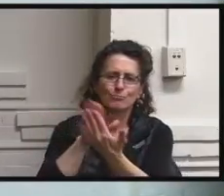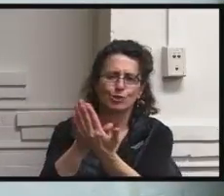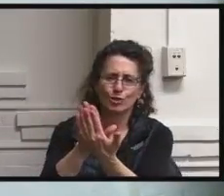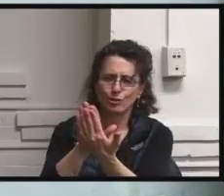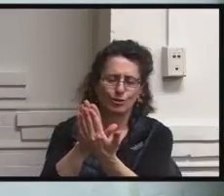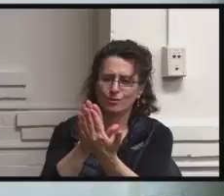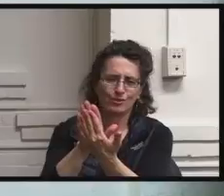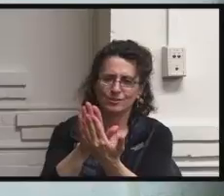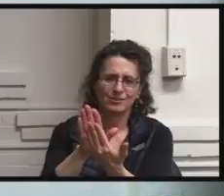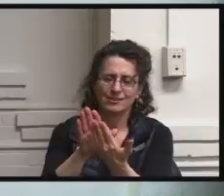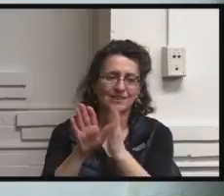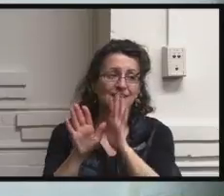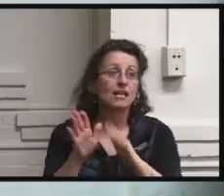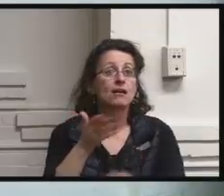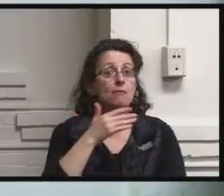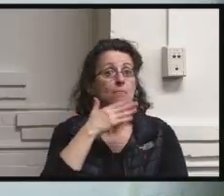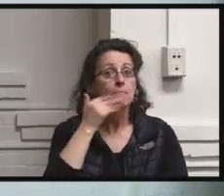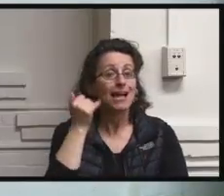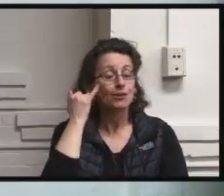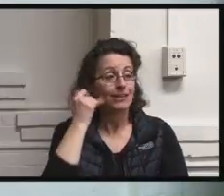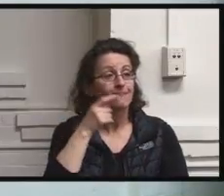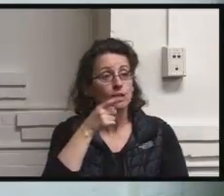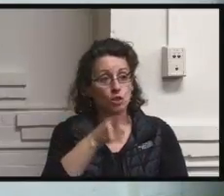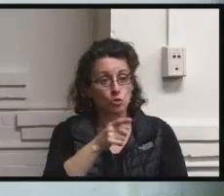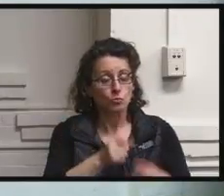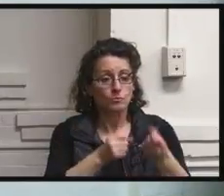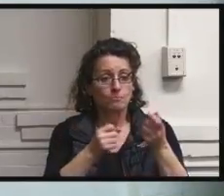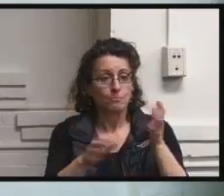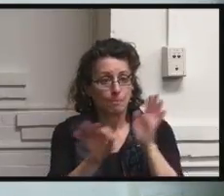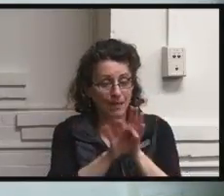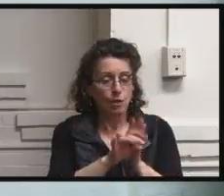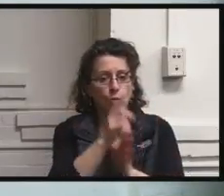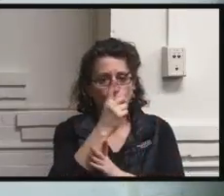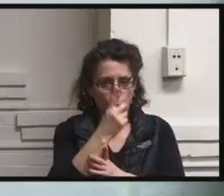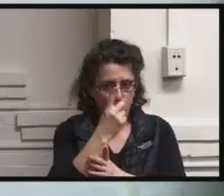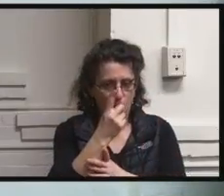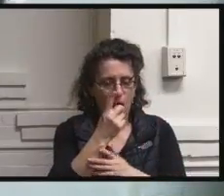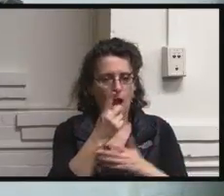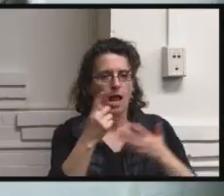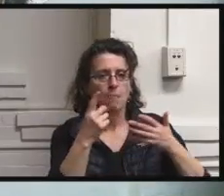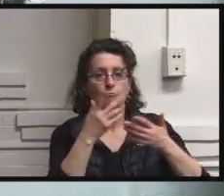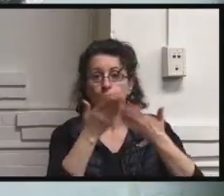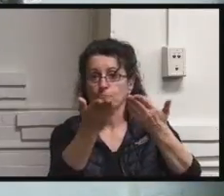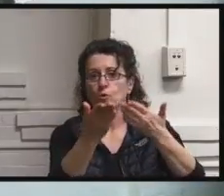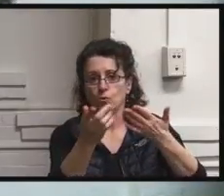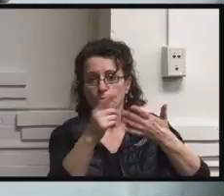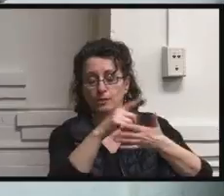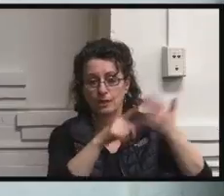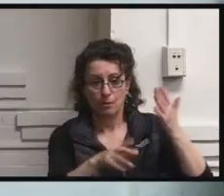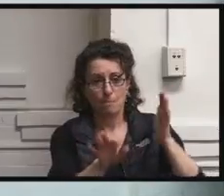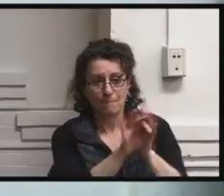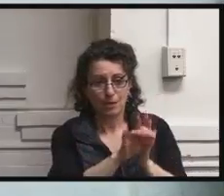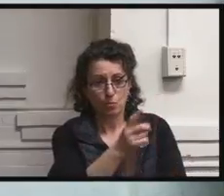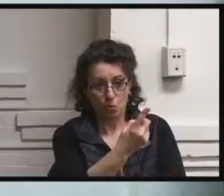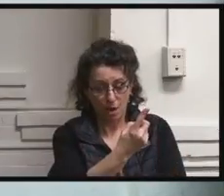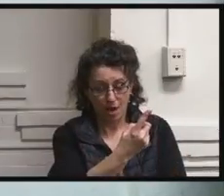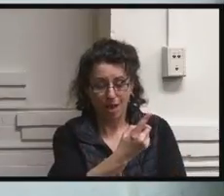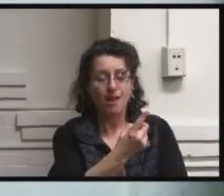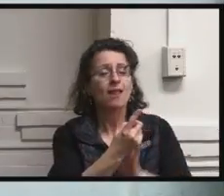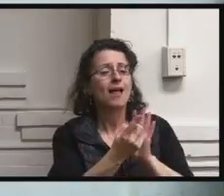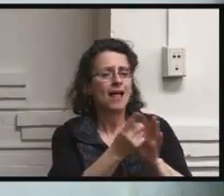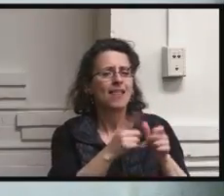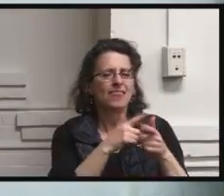if you can come to a joint proposition, and that's what I'd suggest. I mean, nobody has said a thing about social media up to this